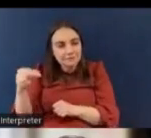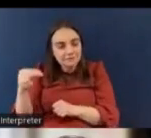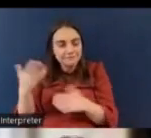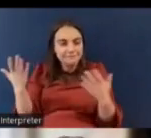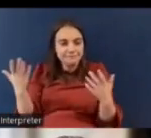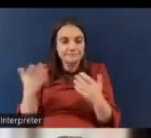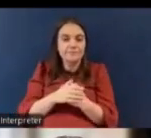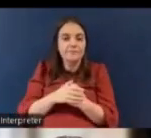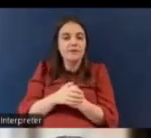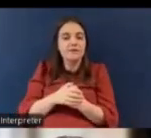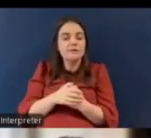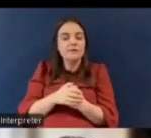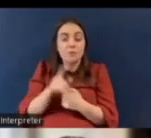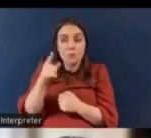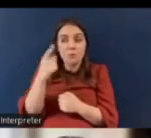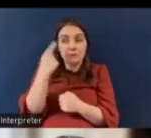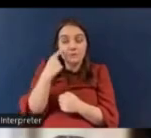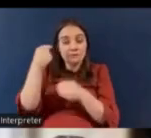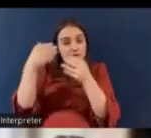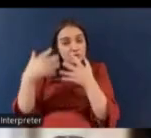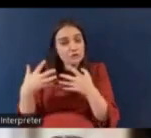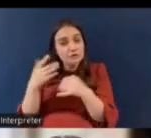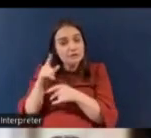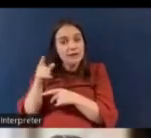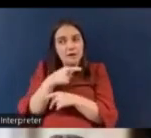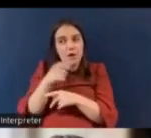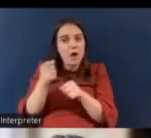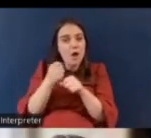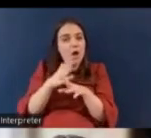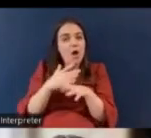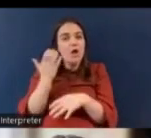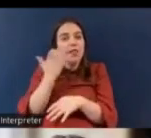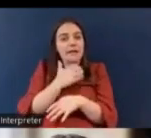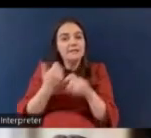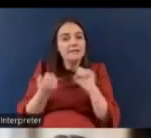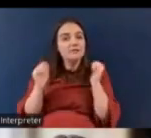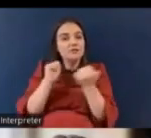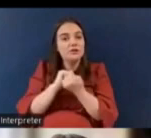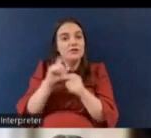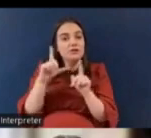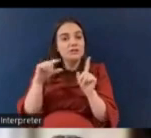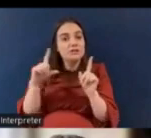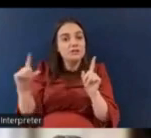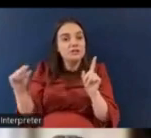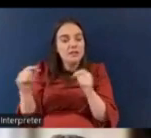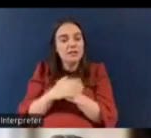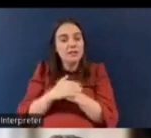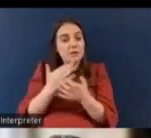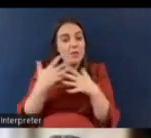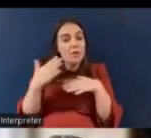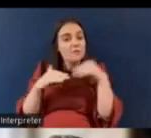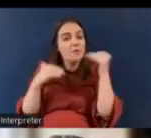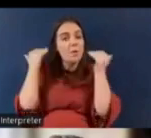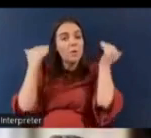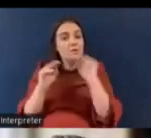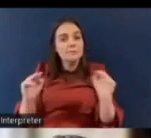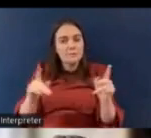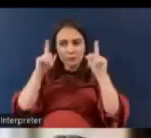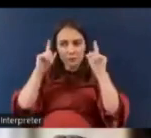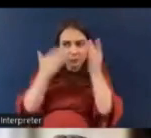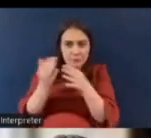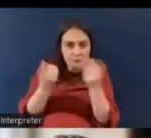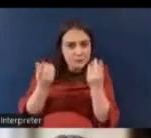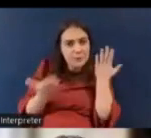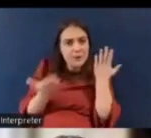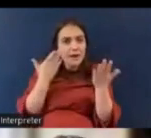One finding from that is that now that kind of all heating has been turned digital, a lot of older people, they didn't know what to do. They didn't